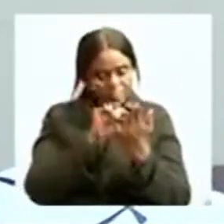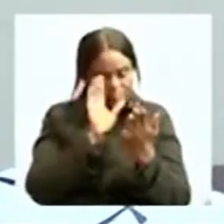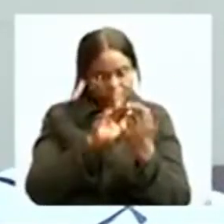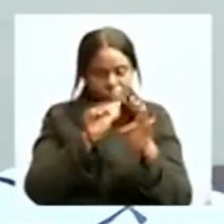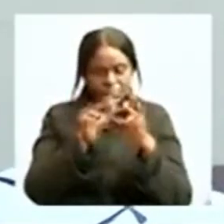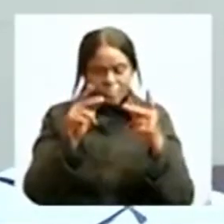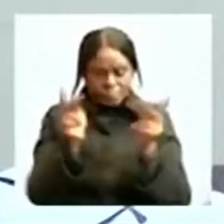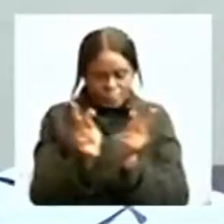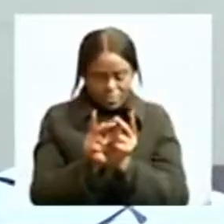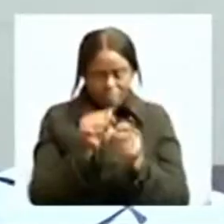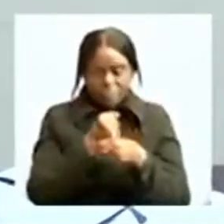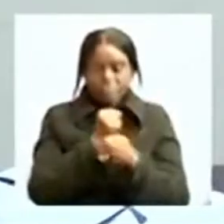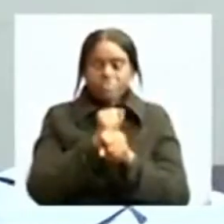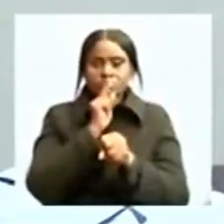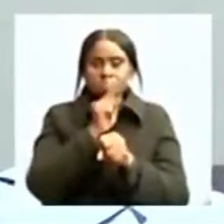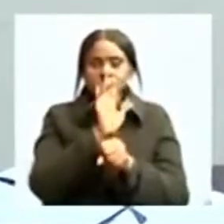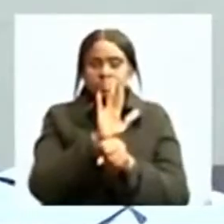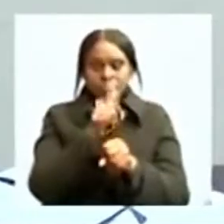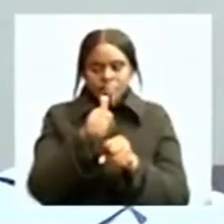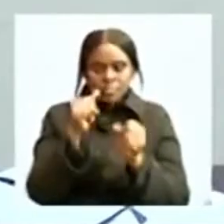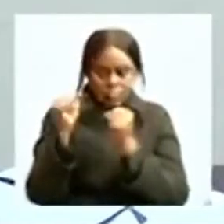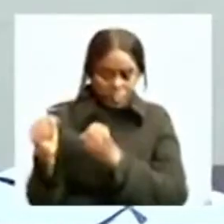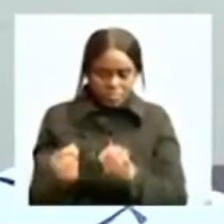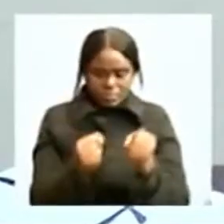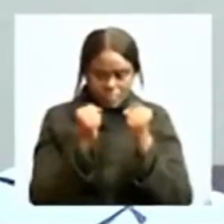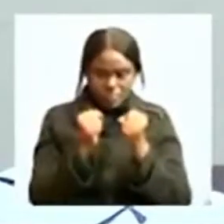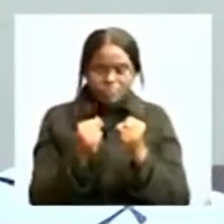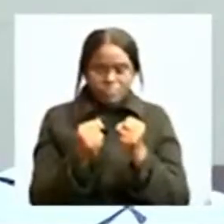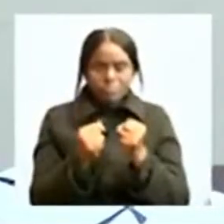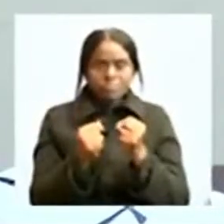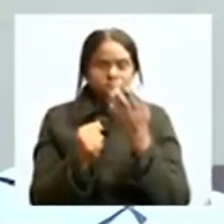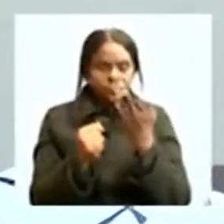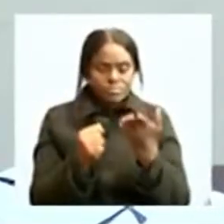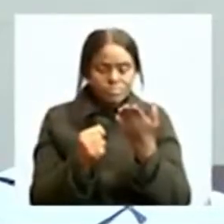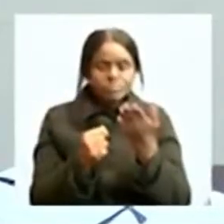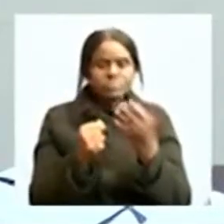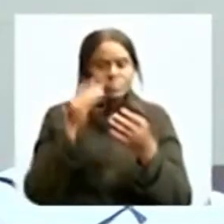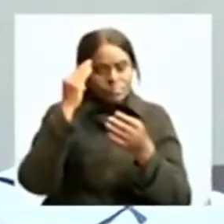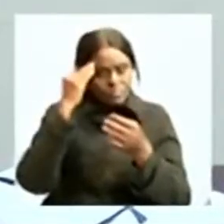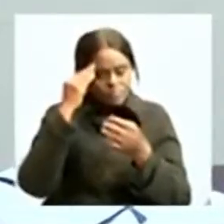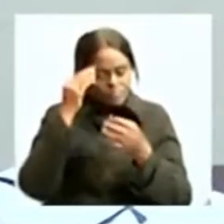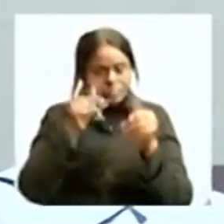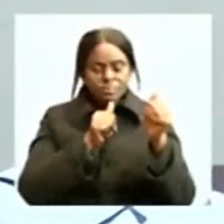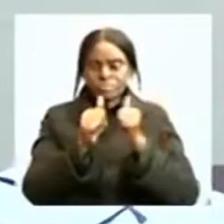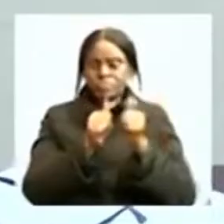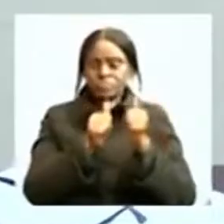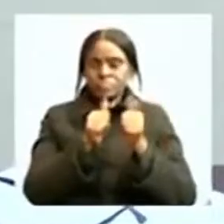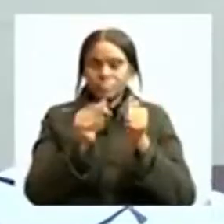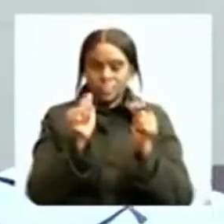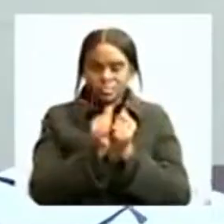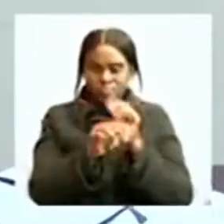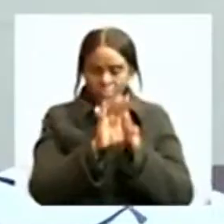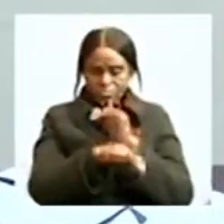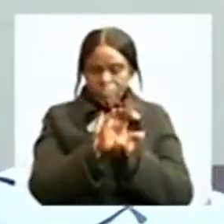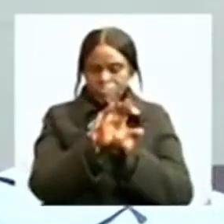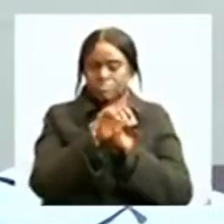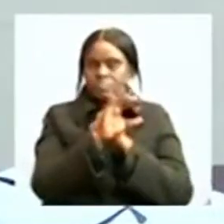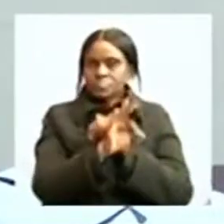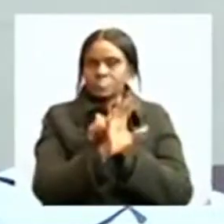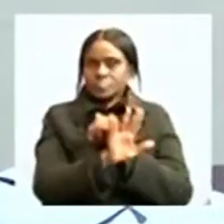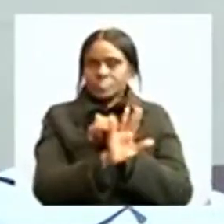place to ensure that you strengthen the loan administration under CDF.